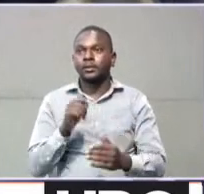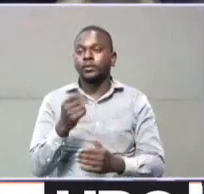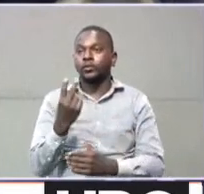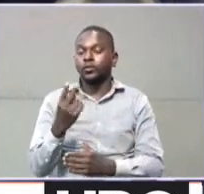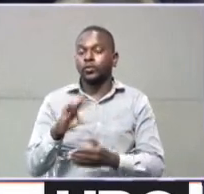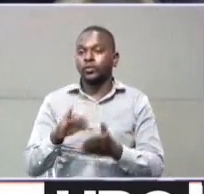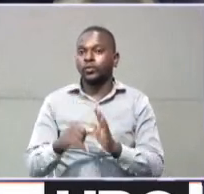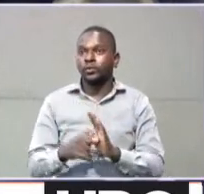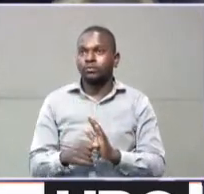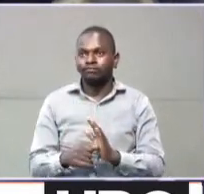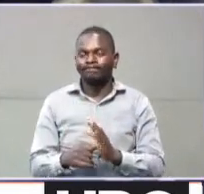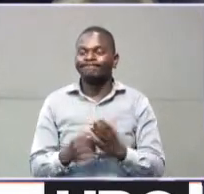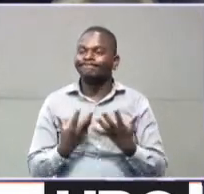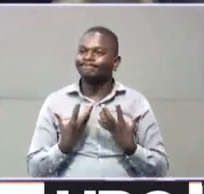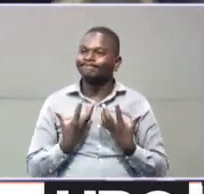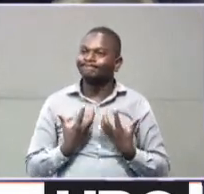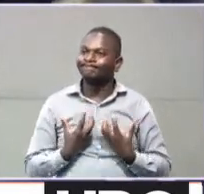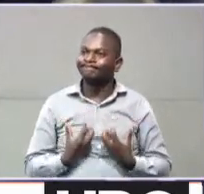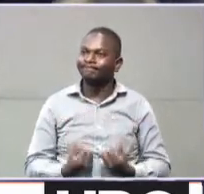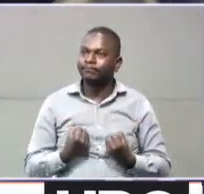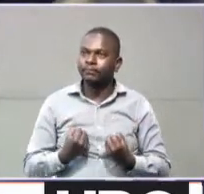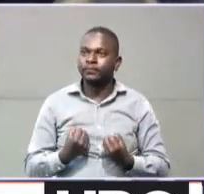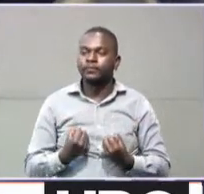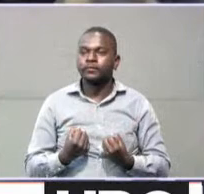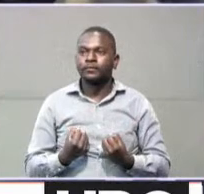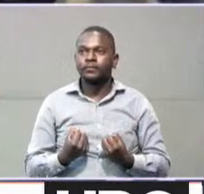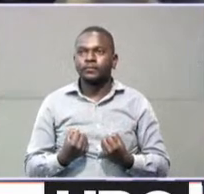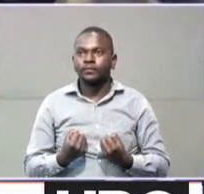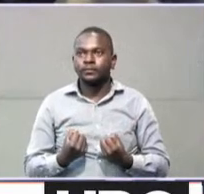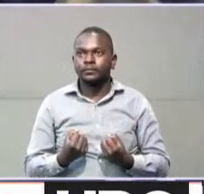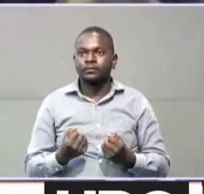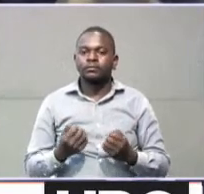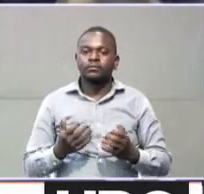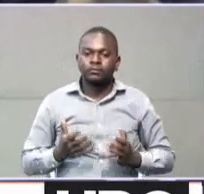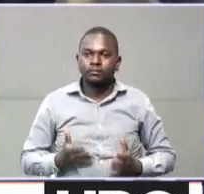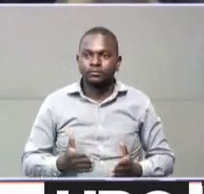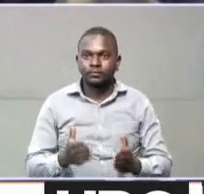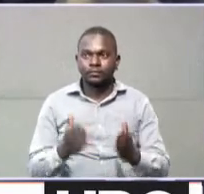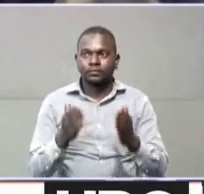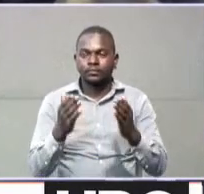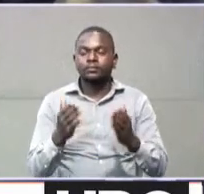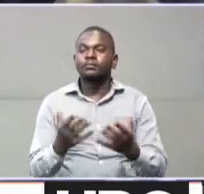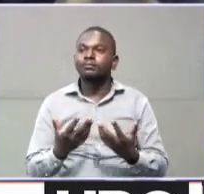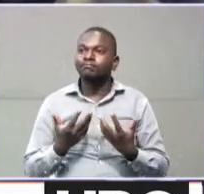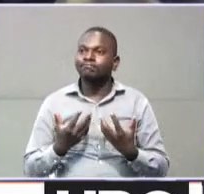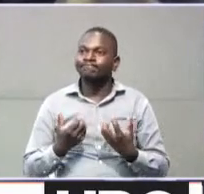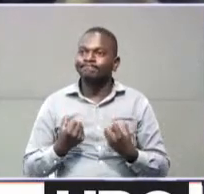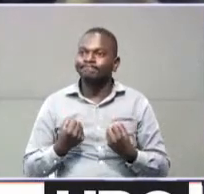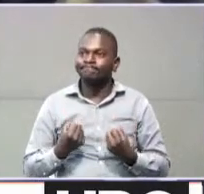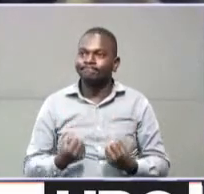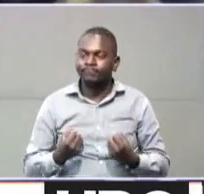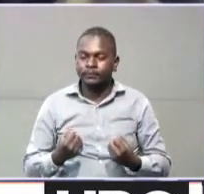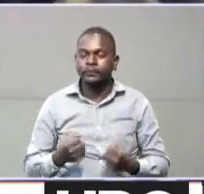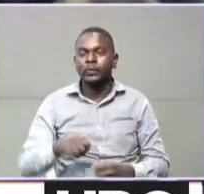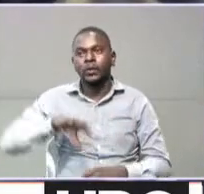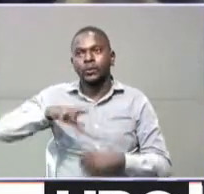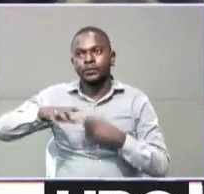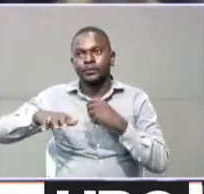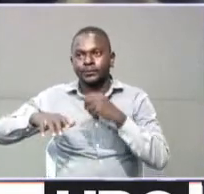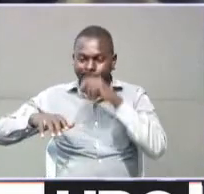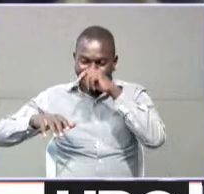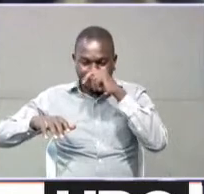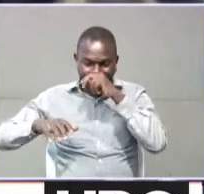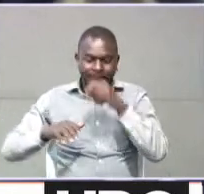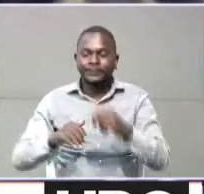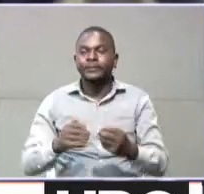issues devastated a lot of roads they devastated the water sources